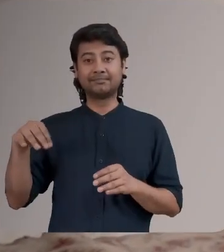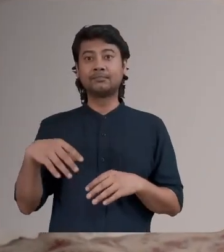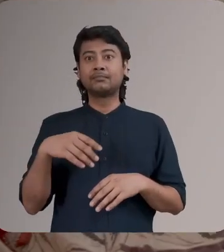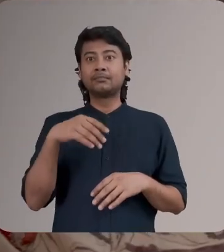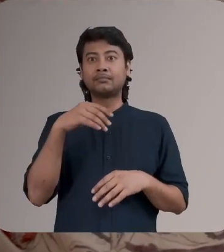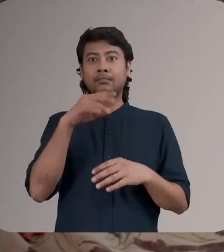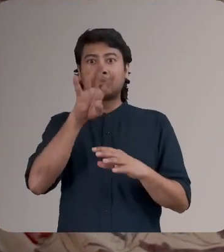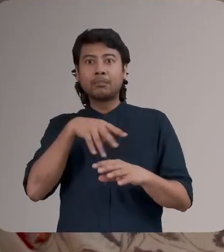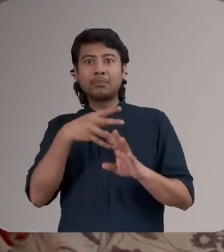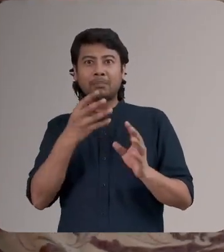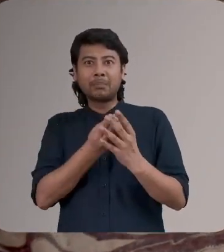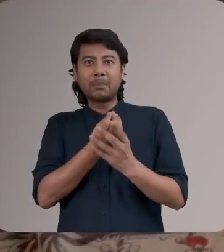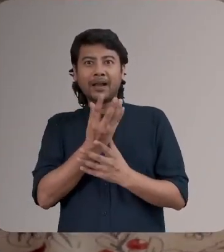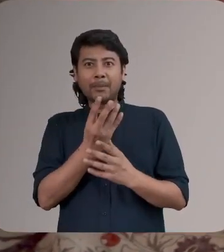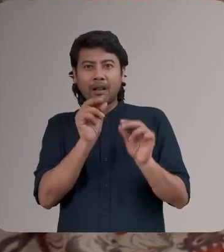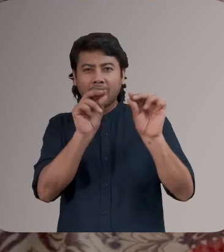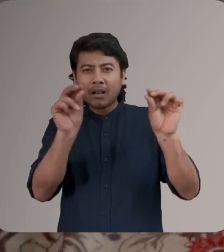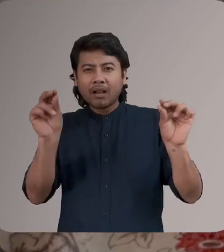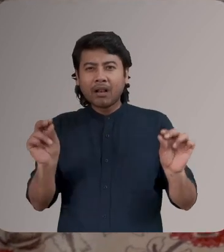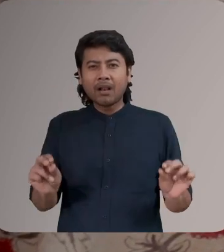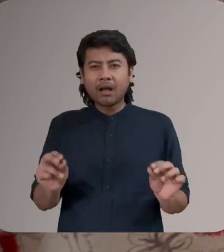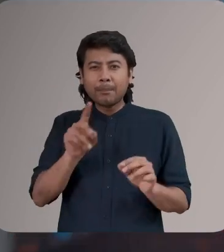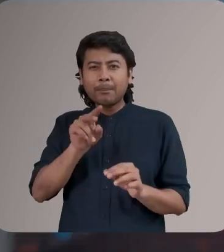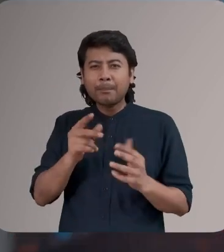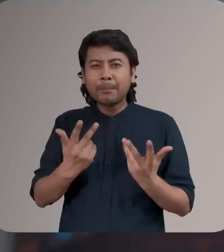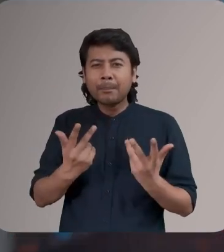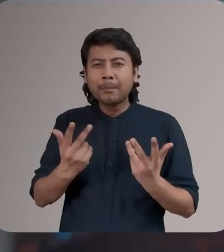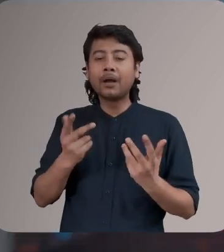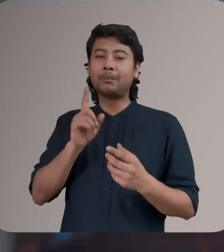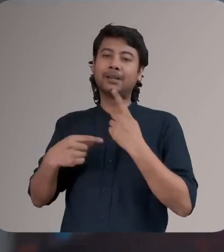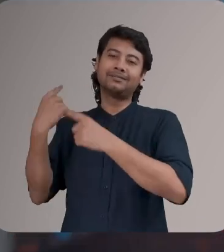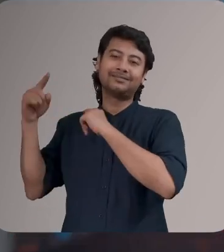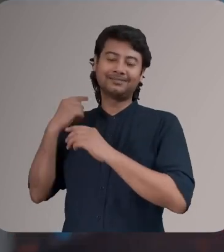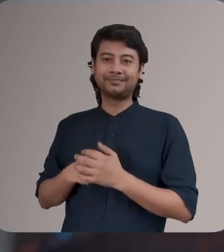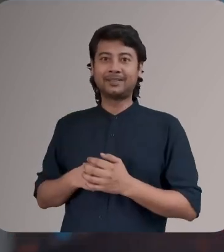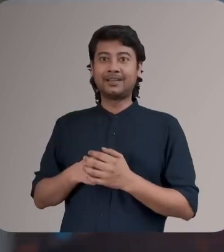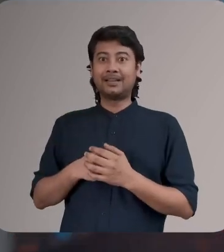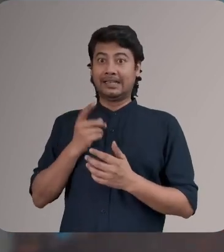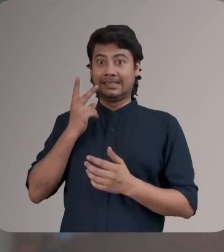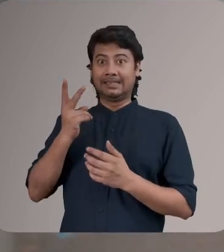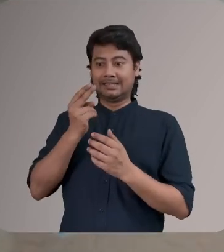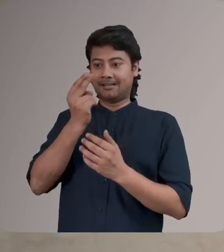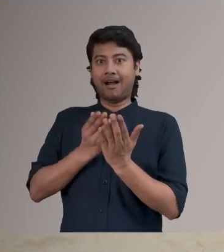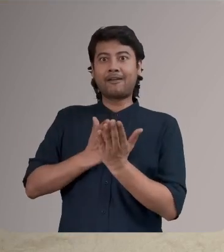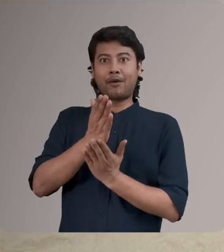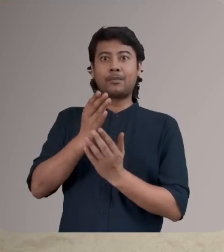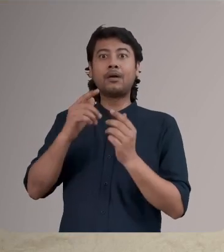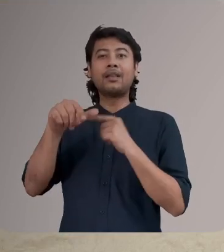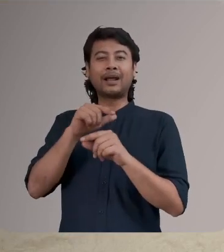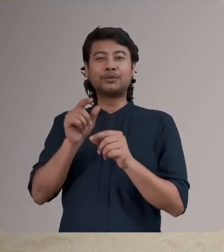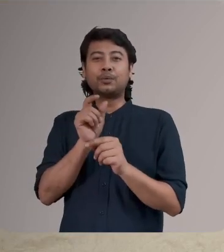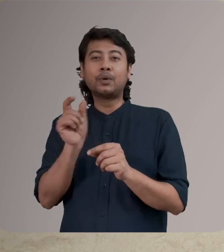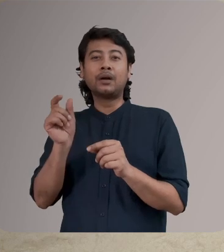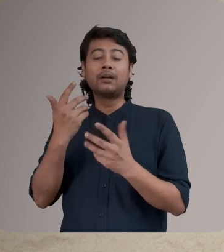To understand the significance of the pineapple in this Palampore, let's first start with the history of Kalamkari. The two words Kalam and